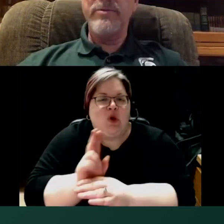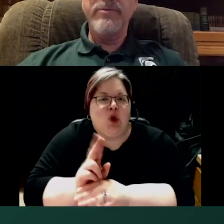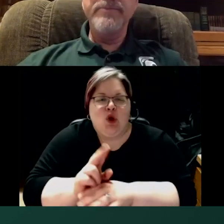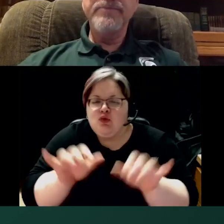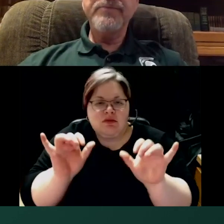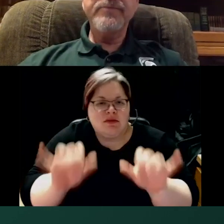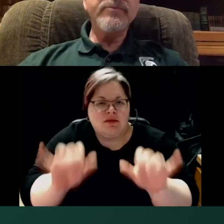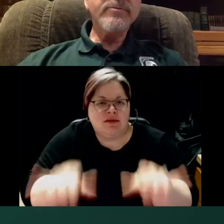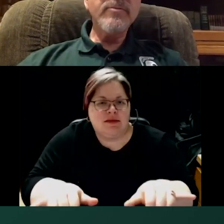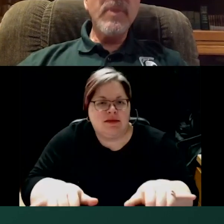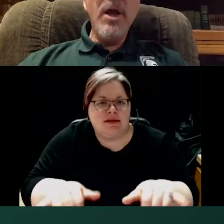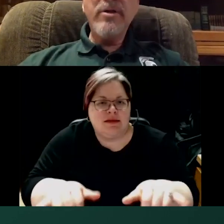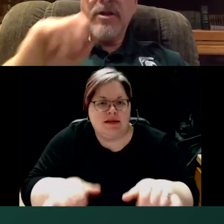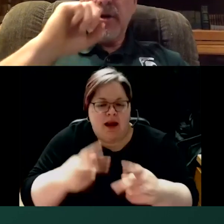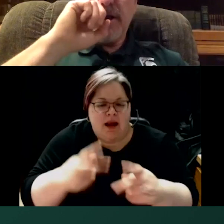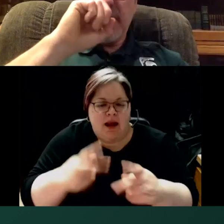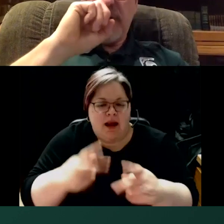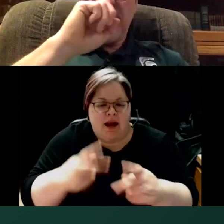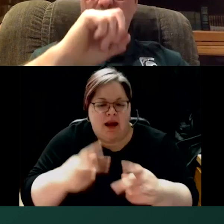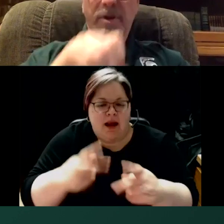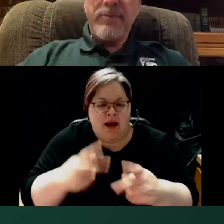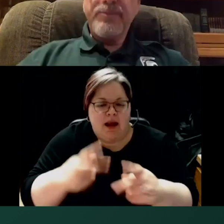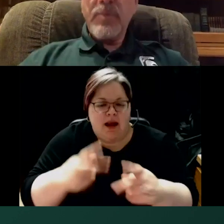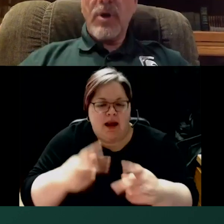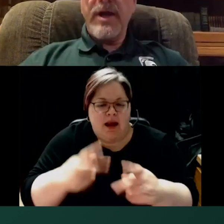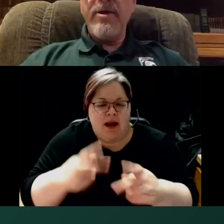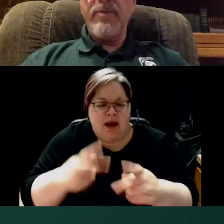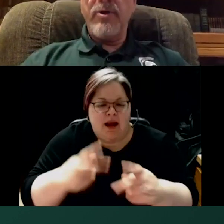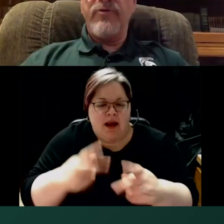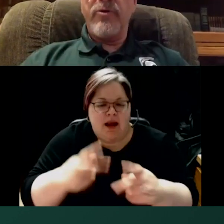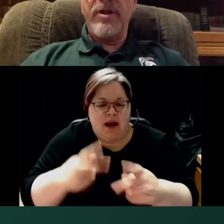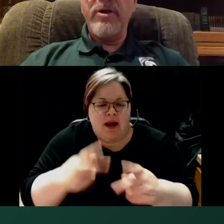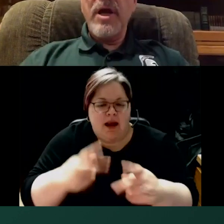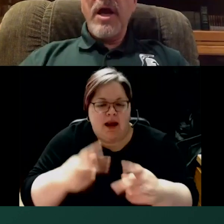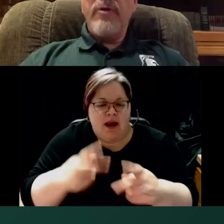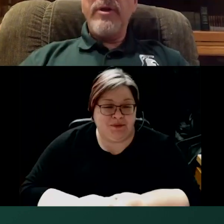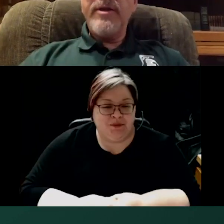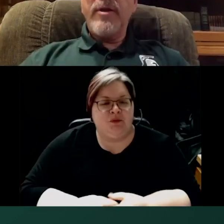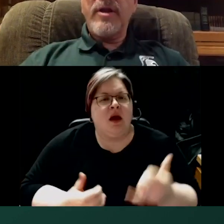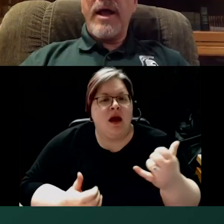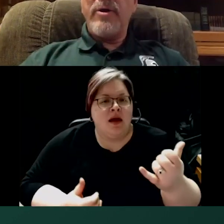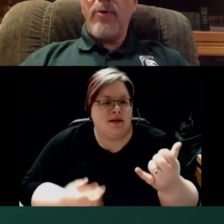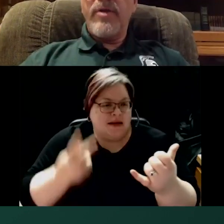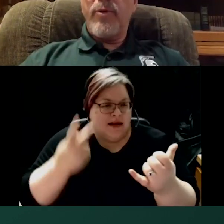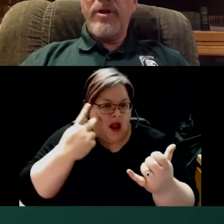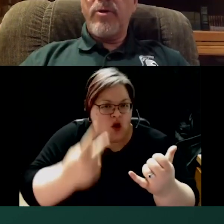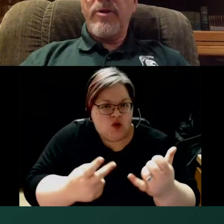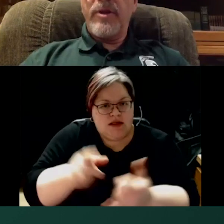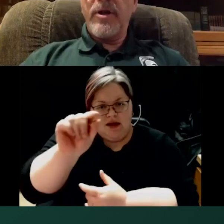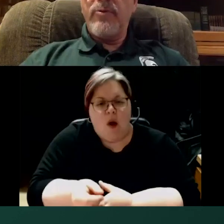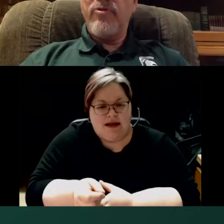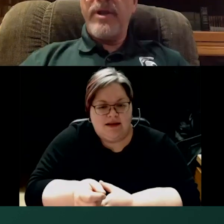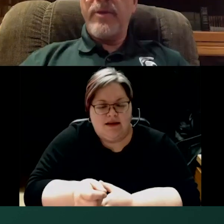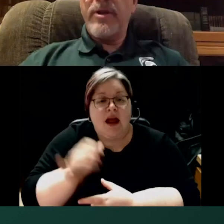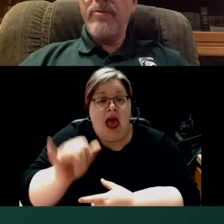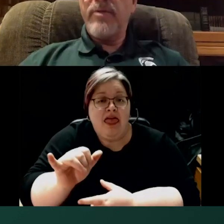want. So let's look at some crescent moons. Okay, here's a beautiful crescent. The lit side always points towards the